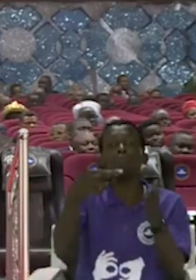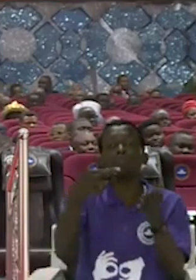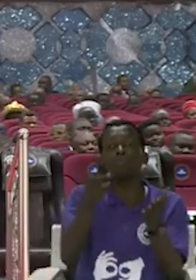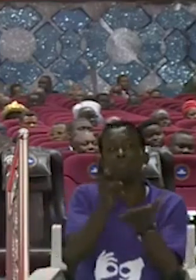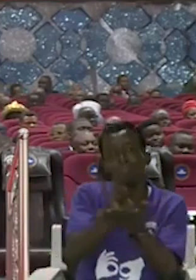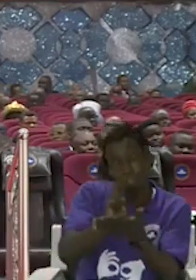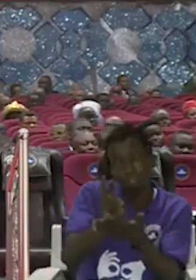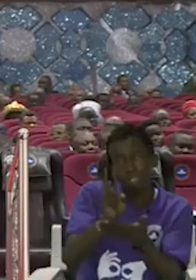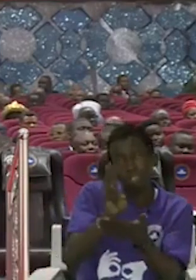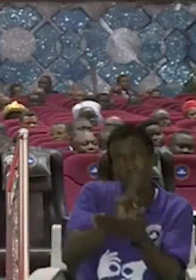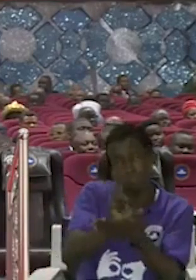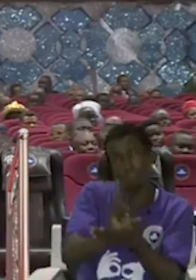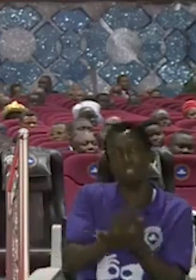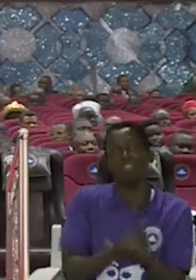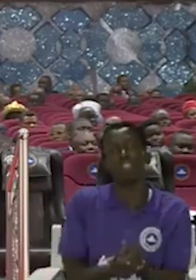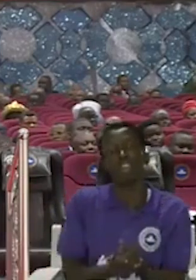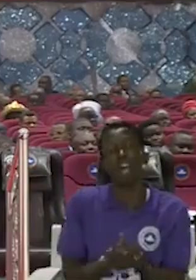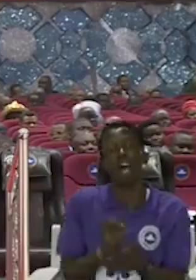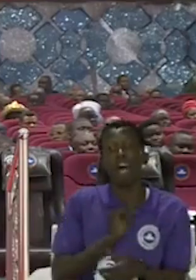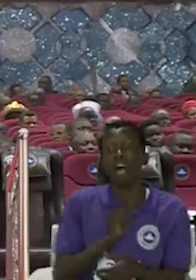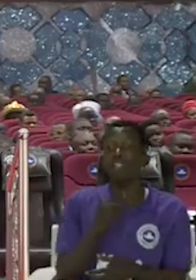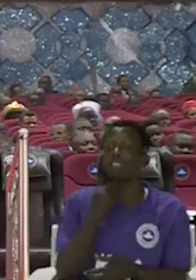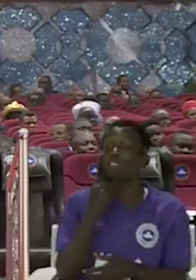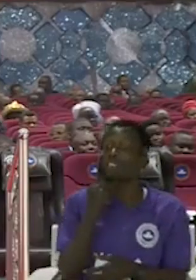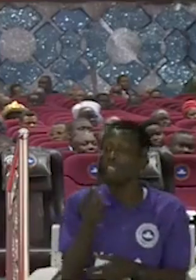I went to forward to tell my